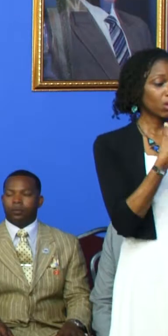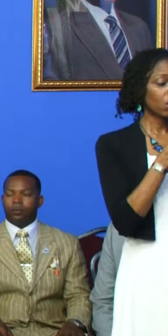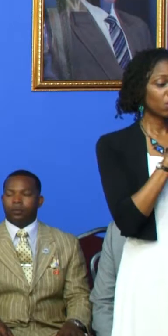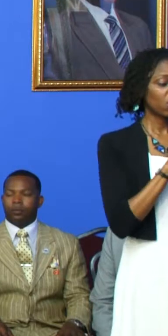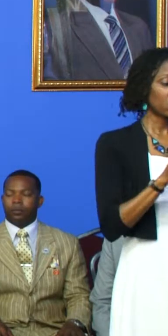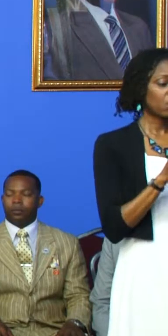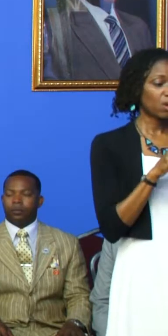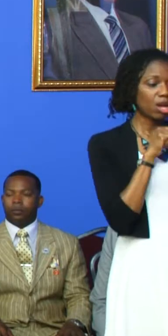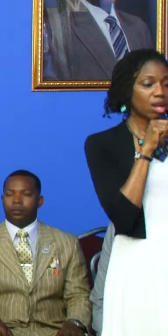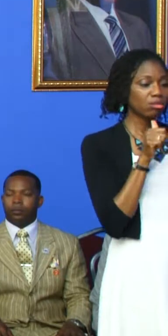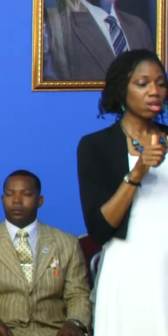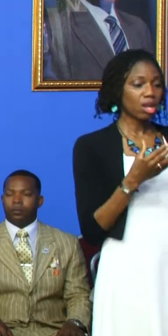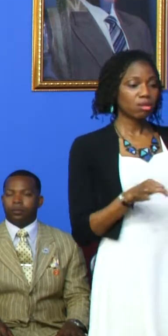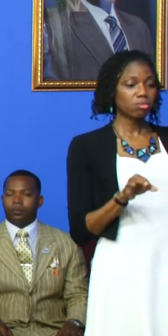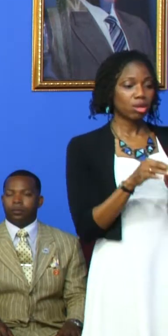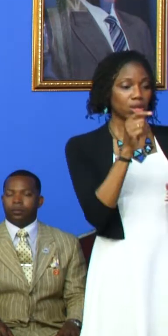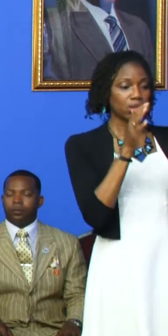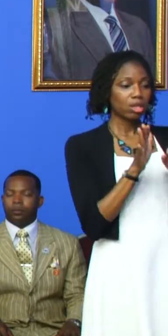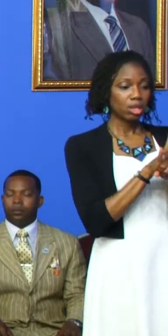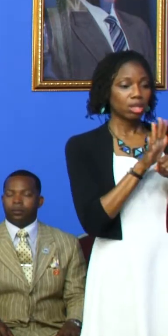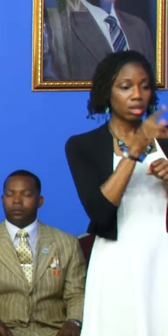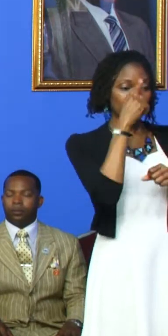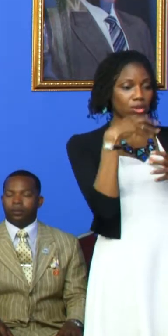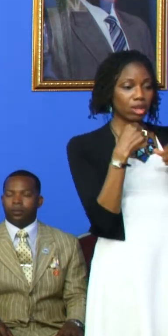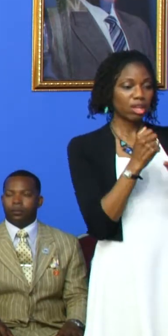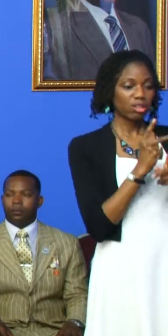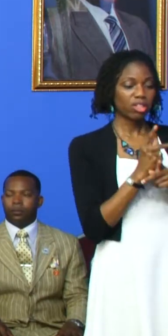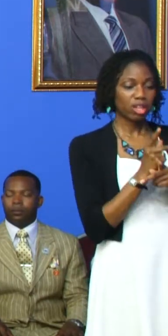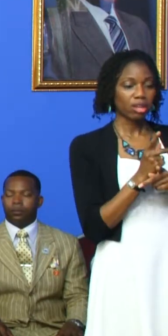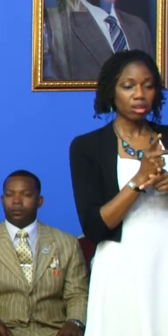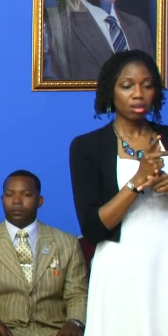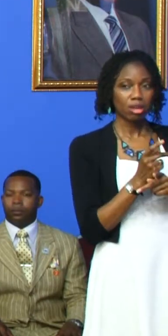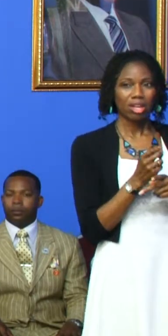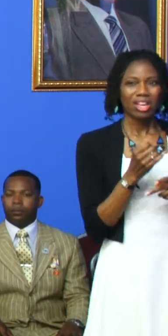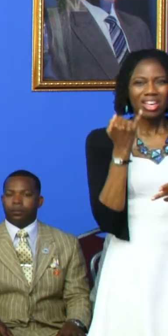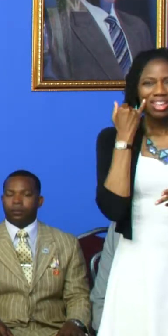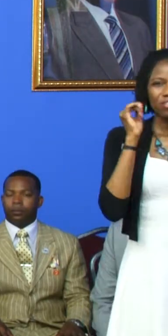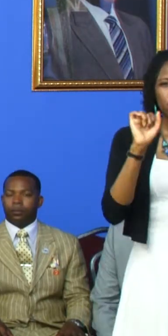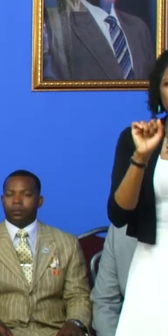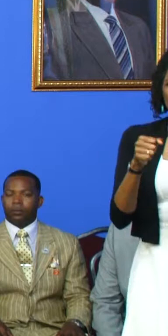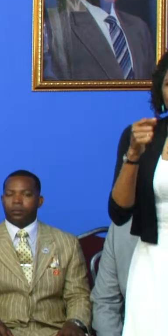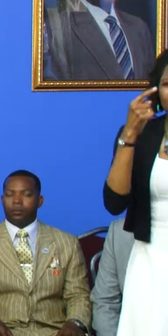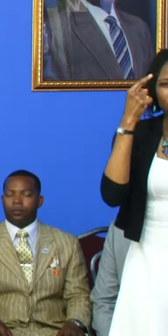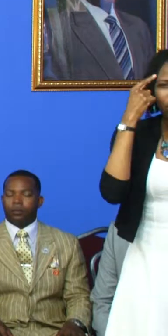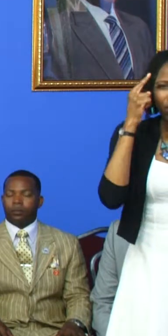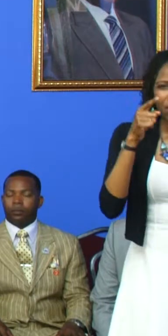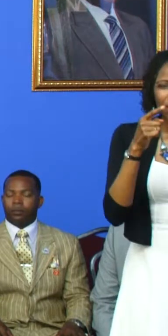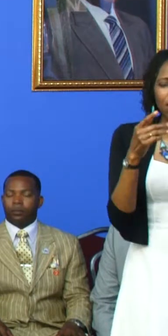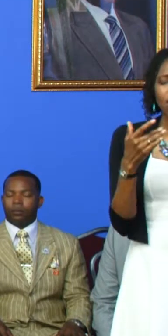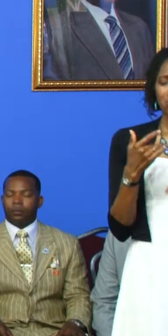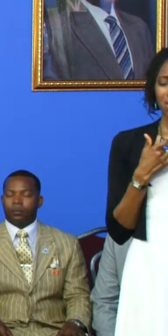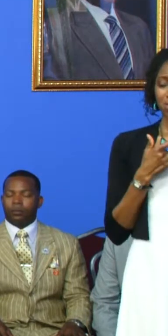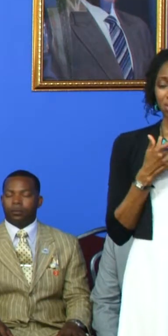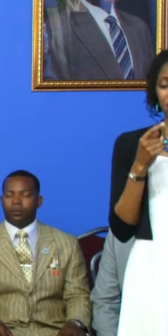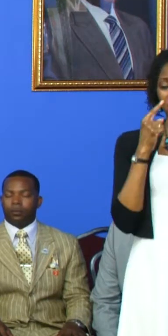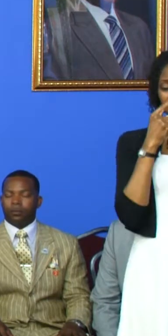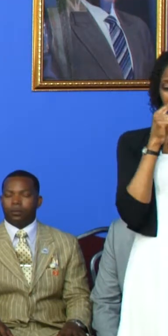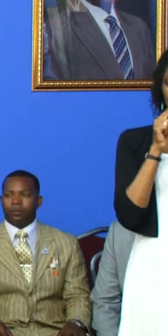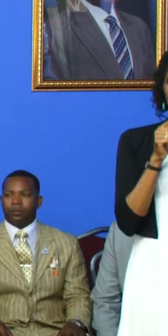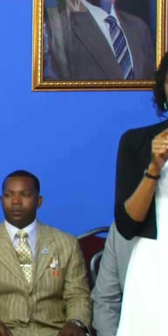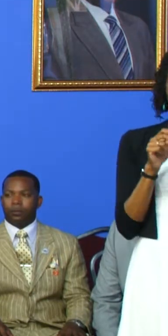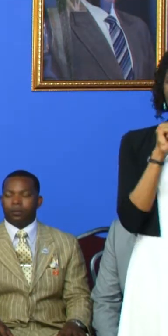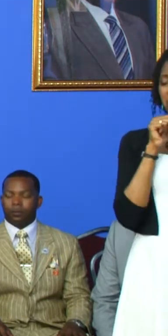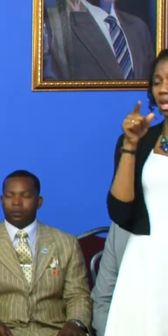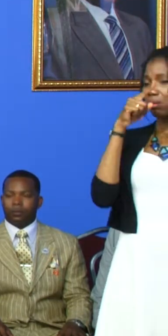deserve Medicaid. If you can musically embrace that you are in rather than black and